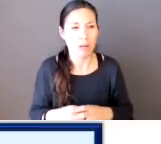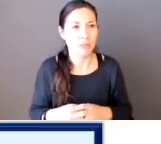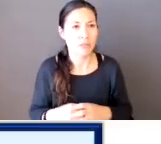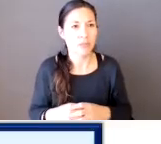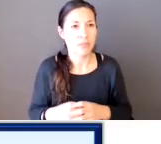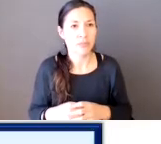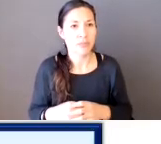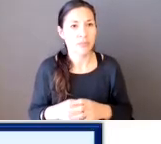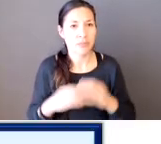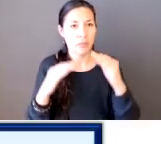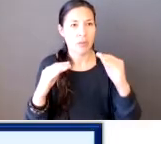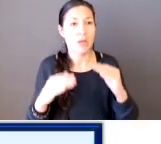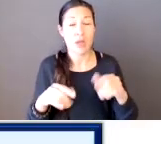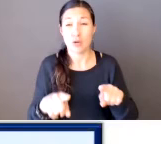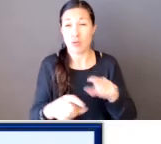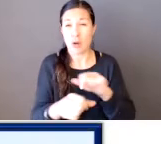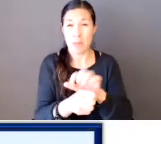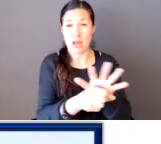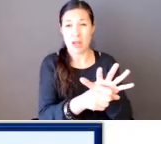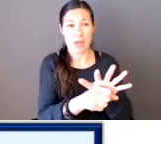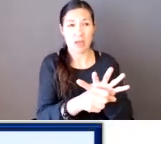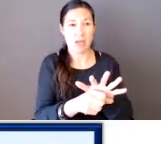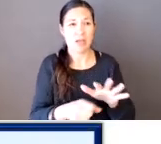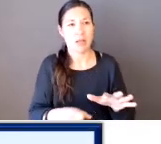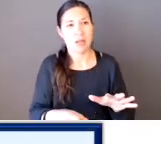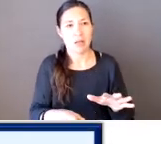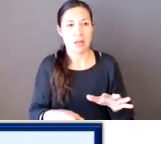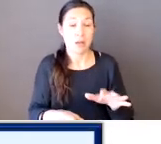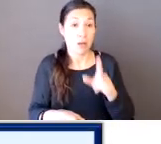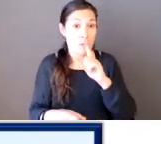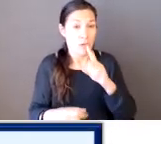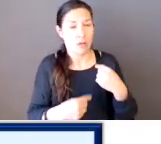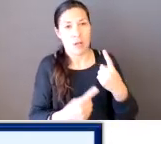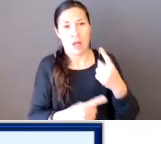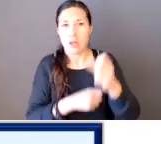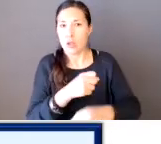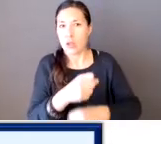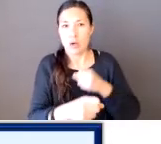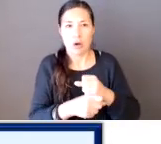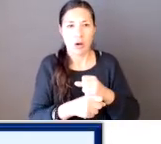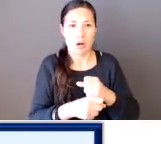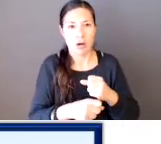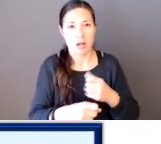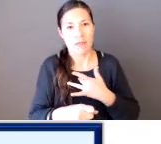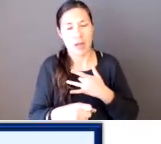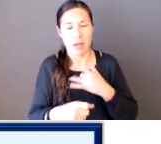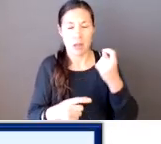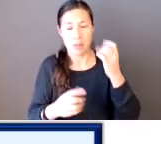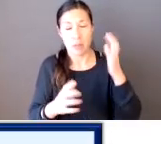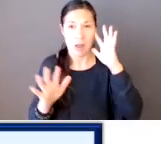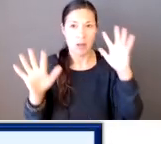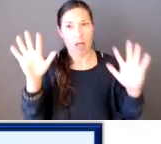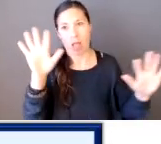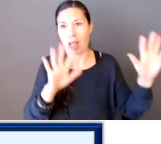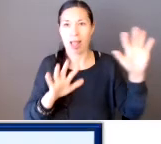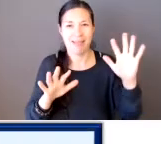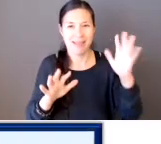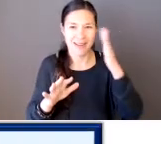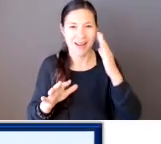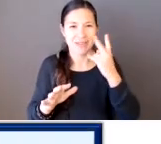So for me in the pandemic, this is kind of how I have felt for the last year. I don't know if Taryn feels the same way. It's kind